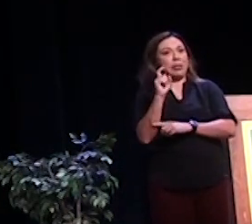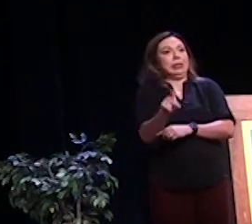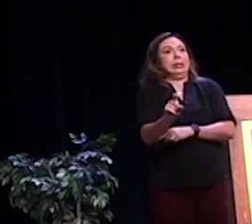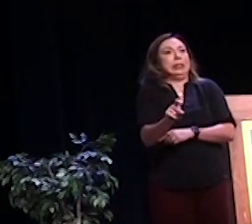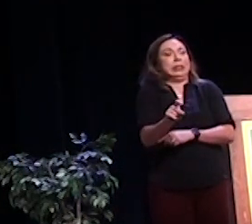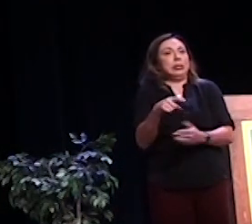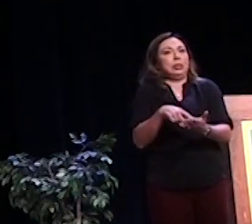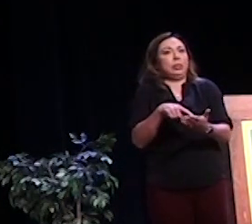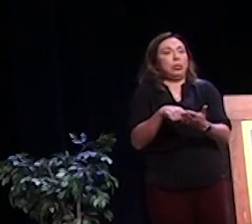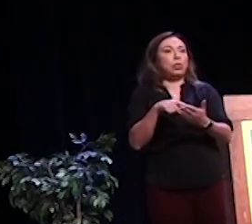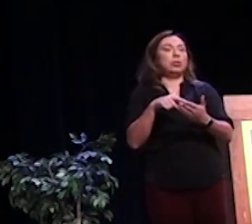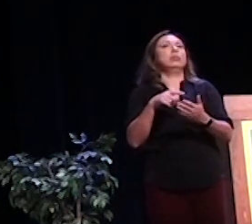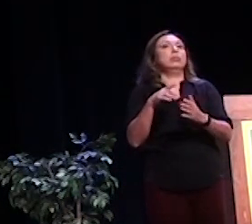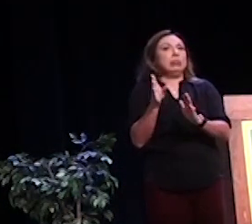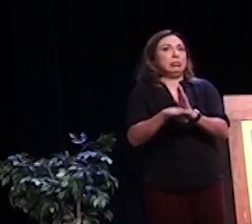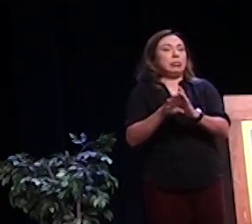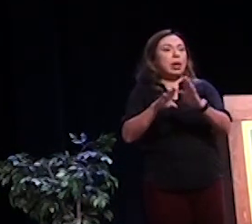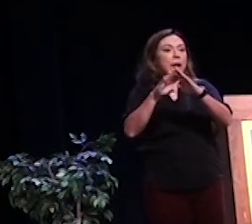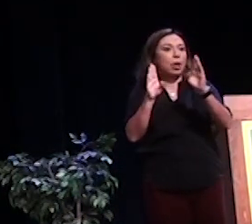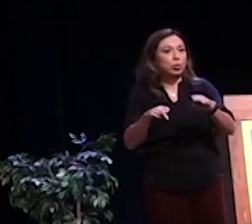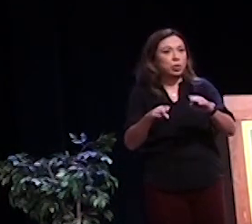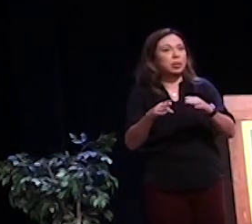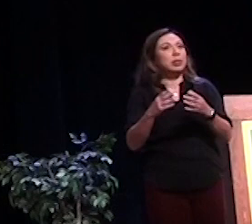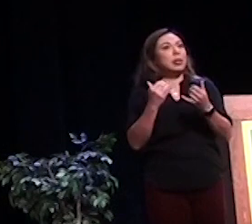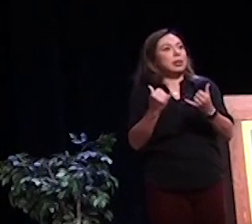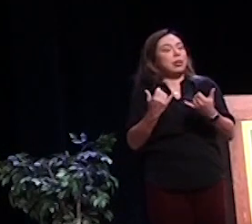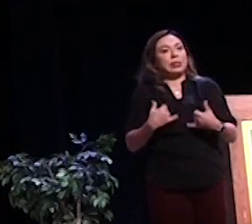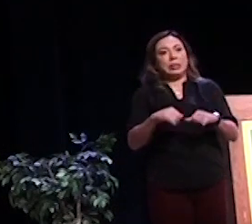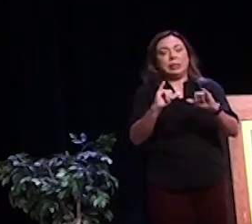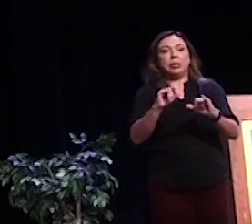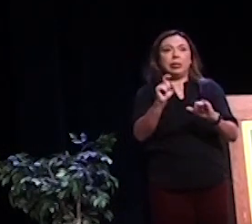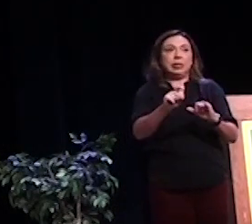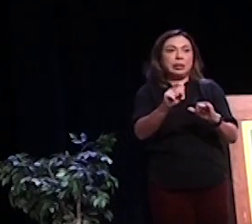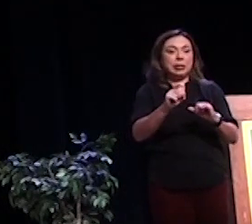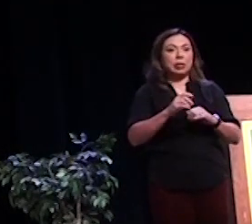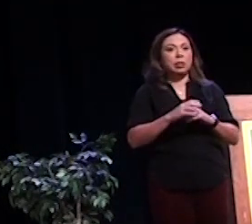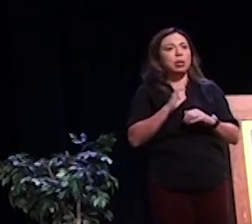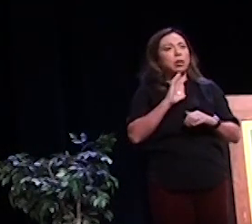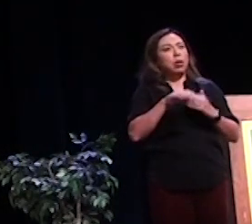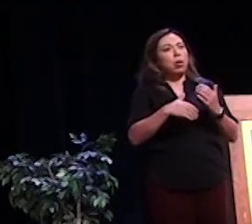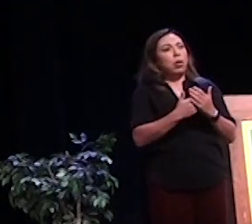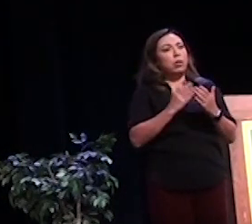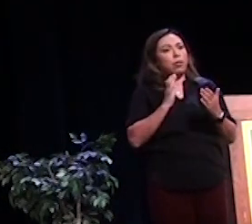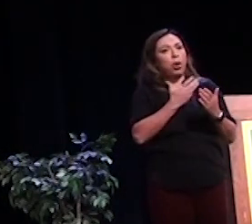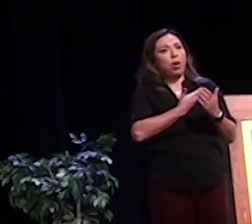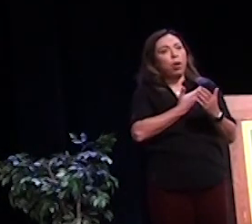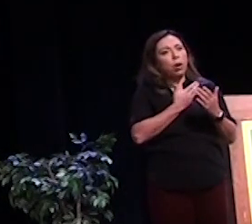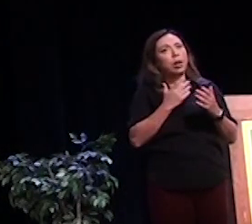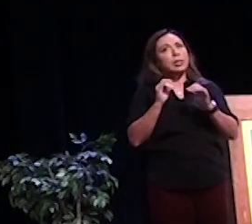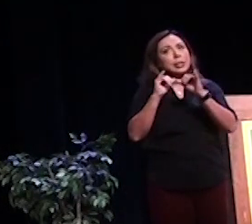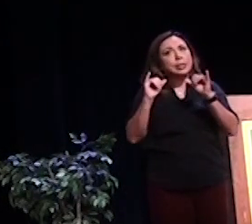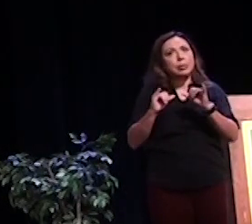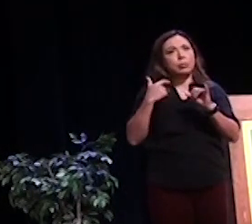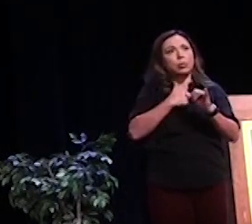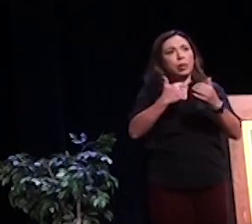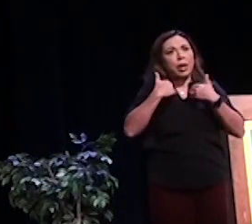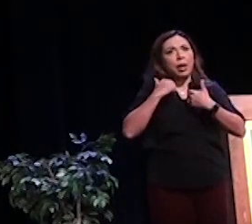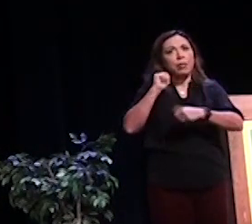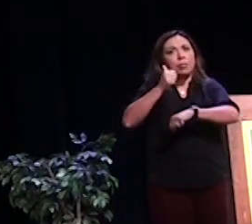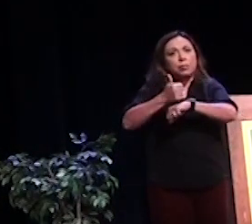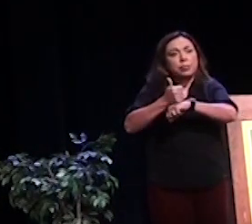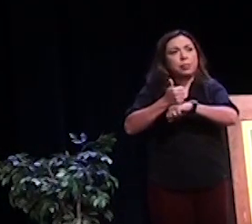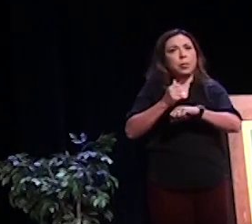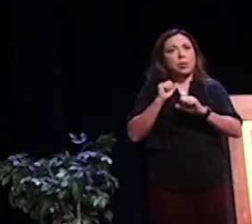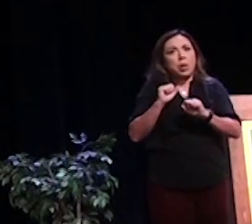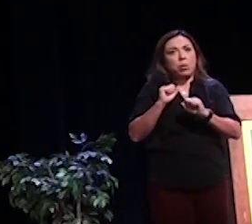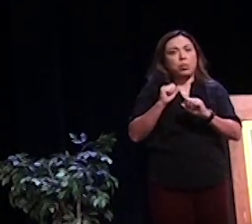has continued to grow. And the existing systems that we have in place to produce affordable housing, to respond